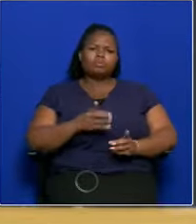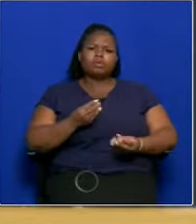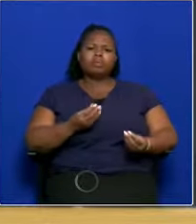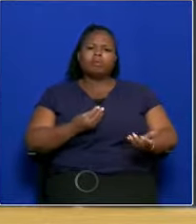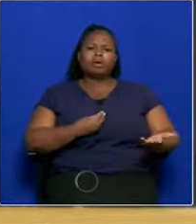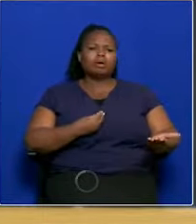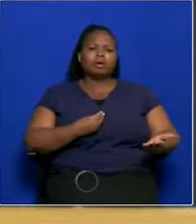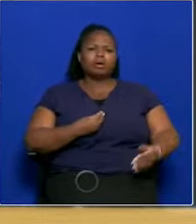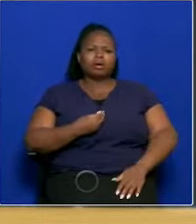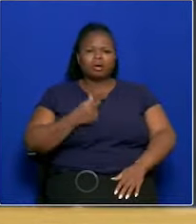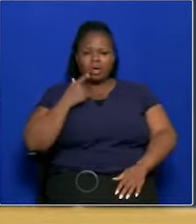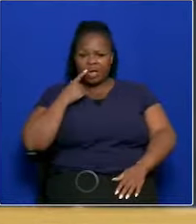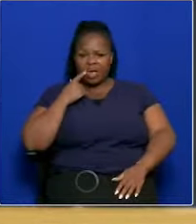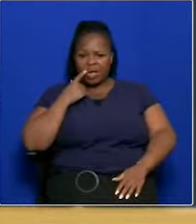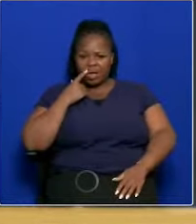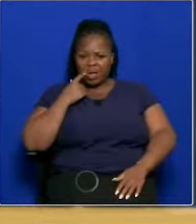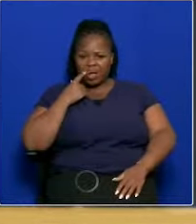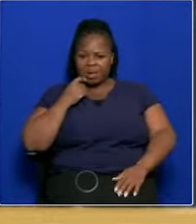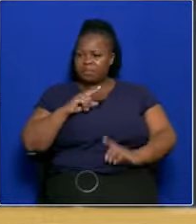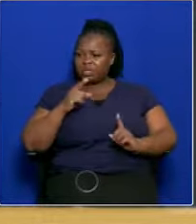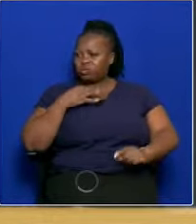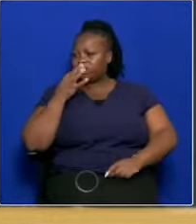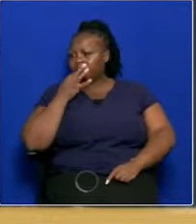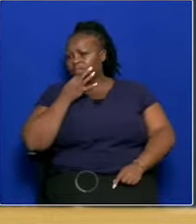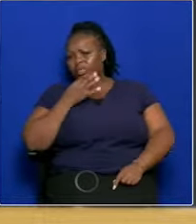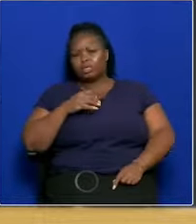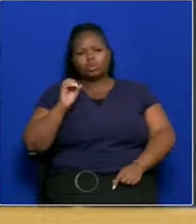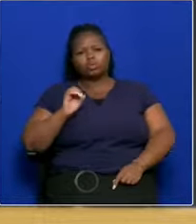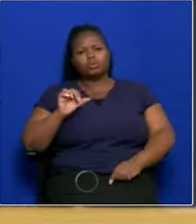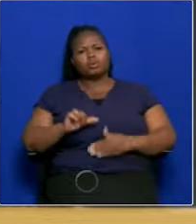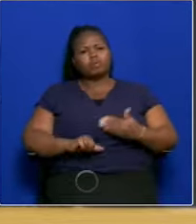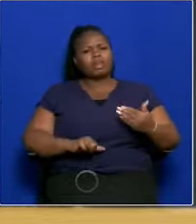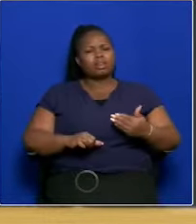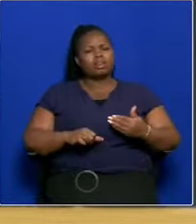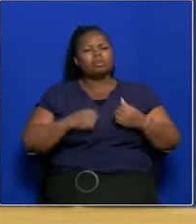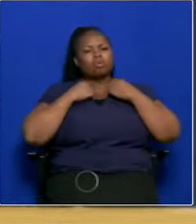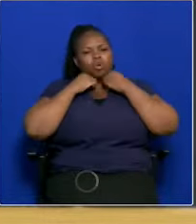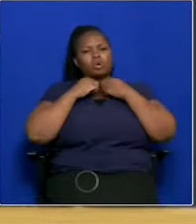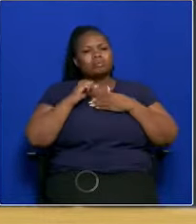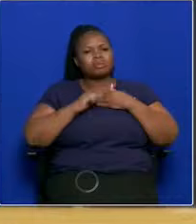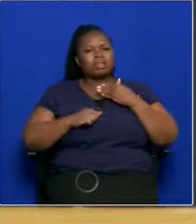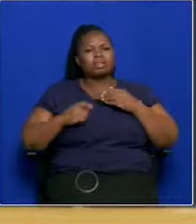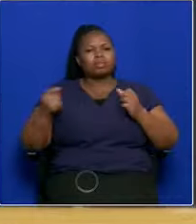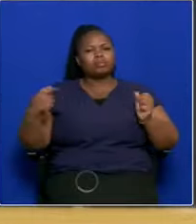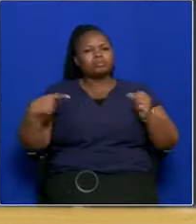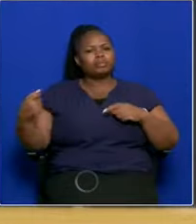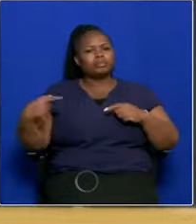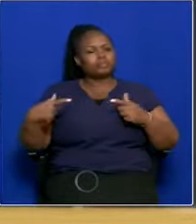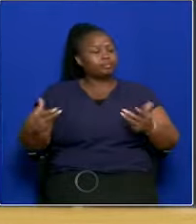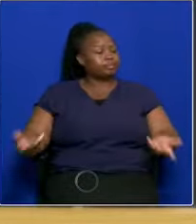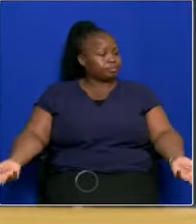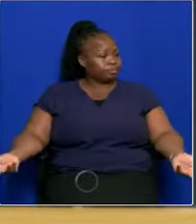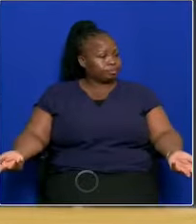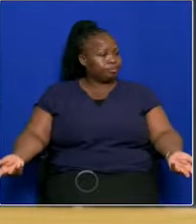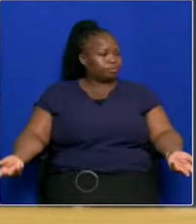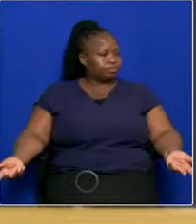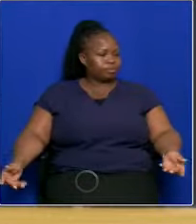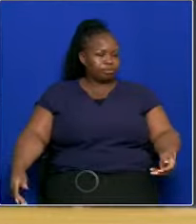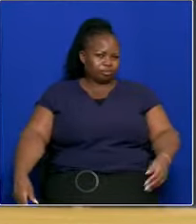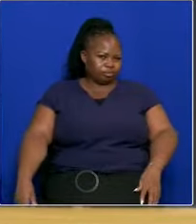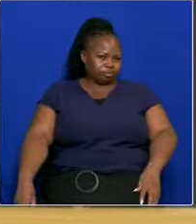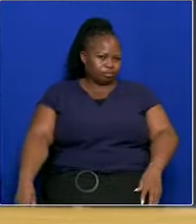you were speaking to Sergeant Gossi in August. Now, you say